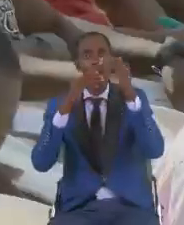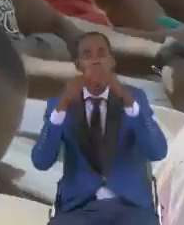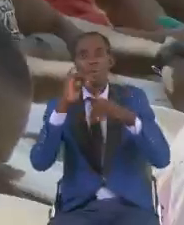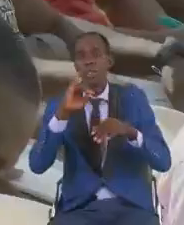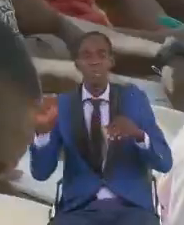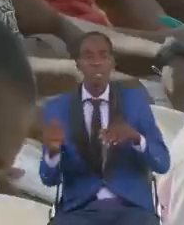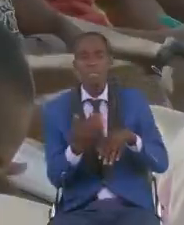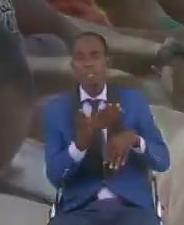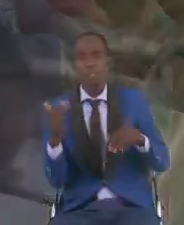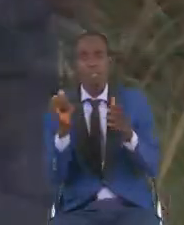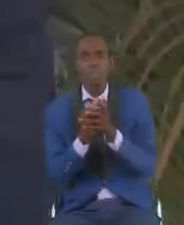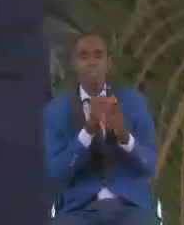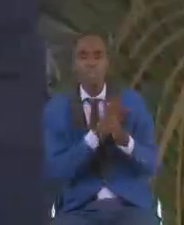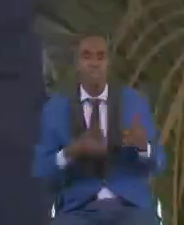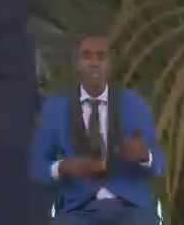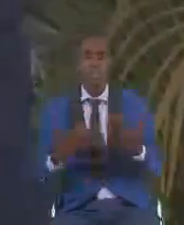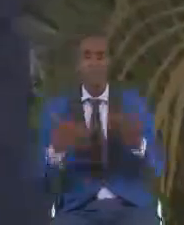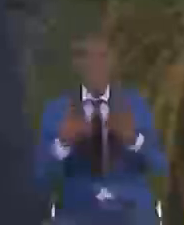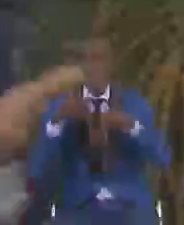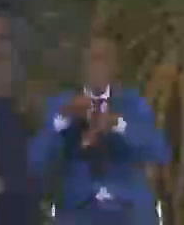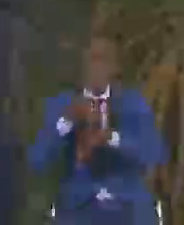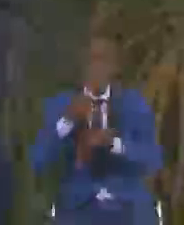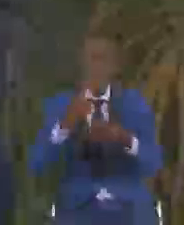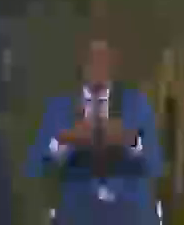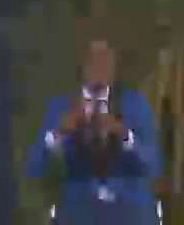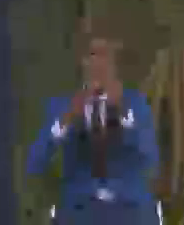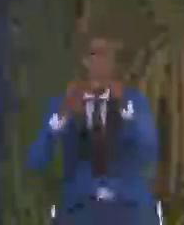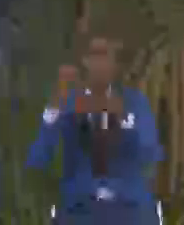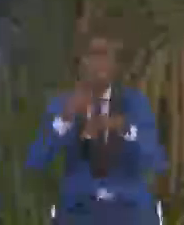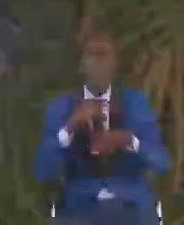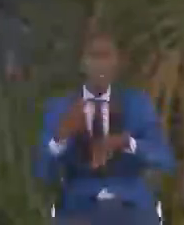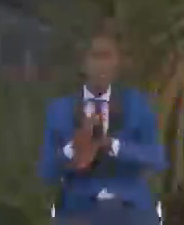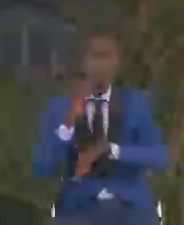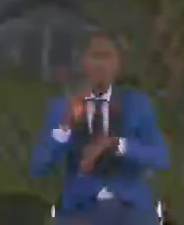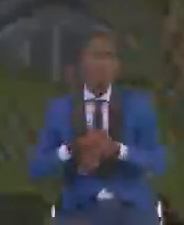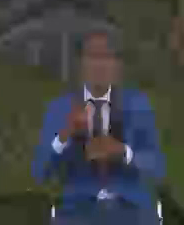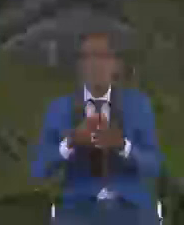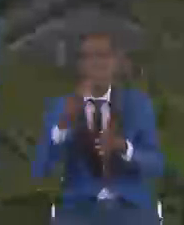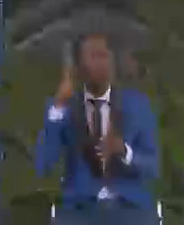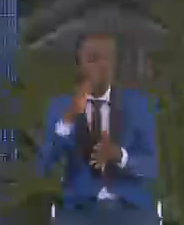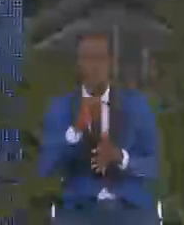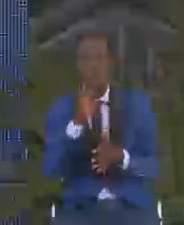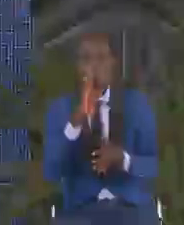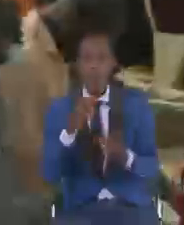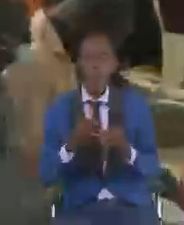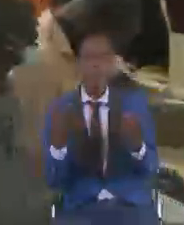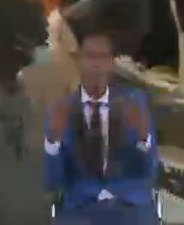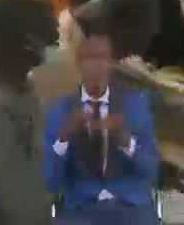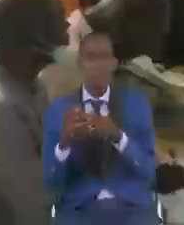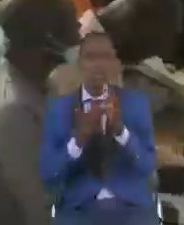the Lord has called upon you to build and to labor on, it will not be in vain in Jesus'